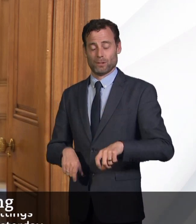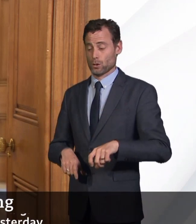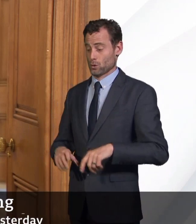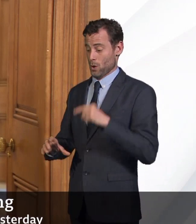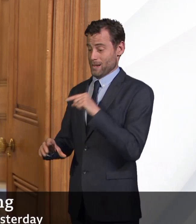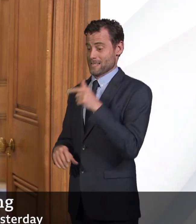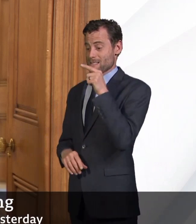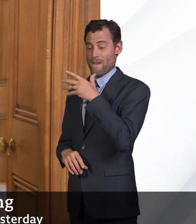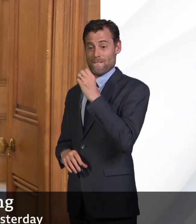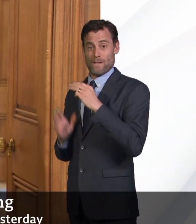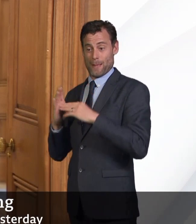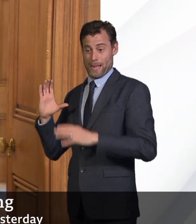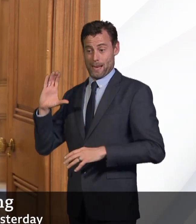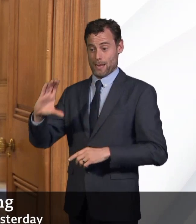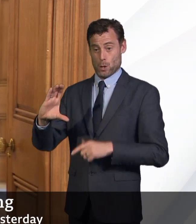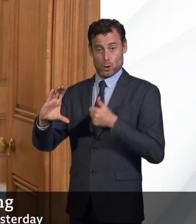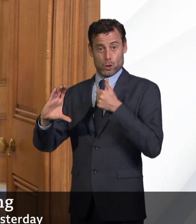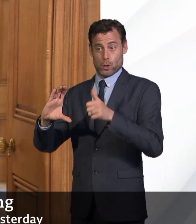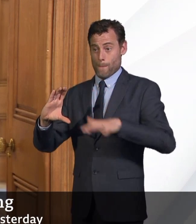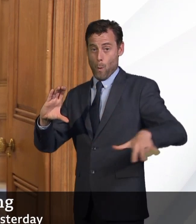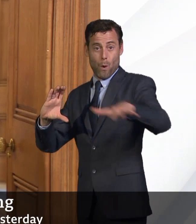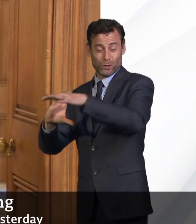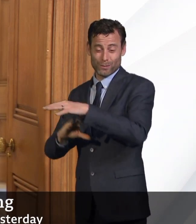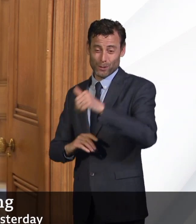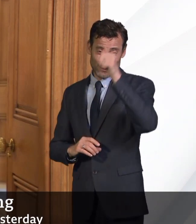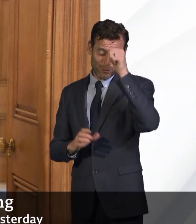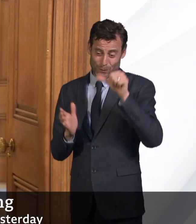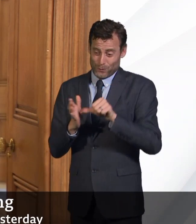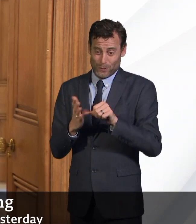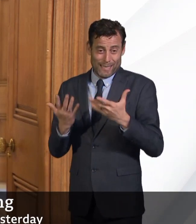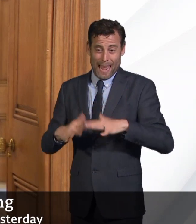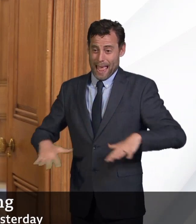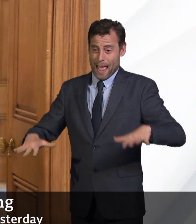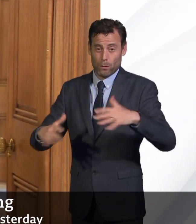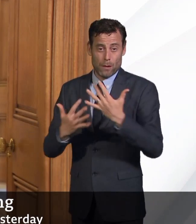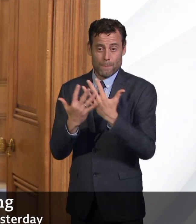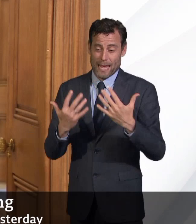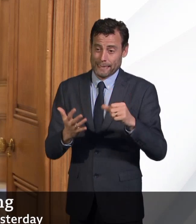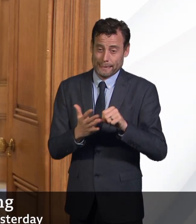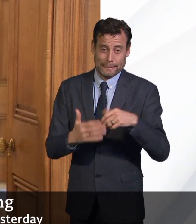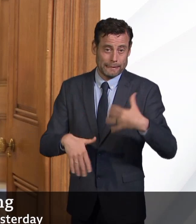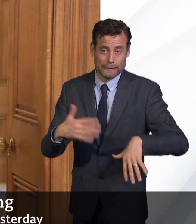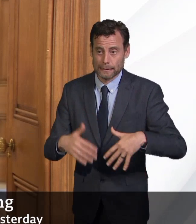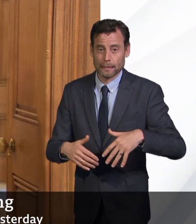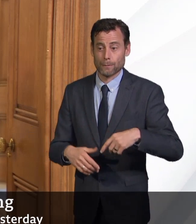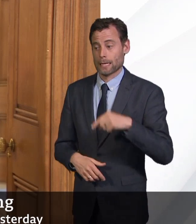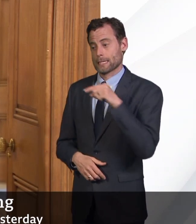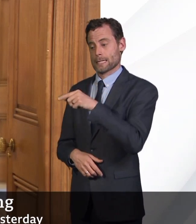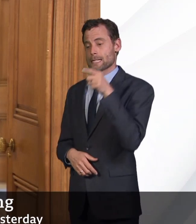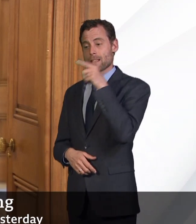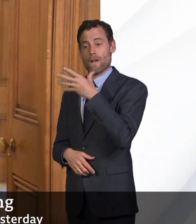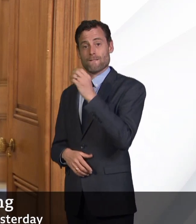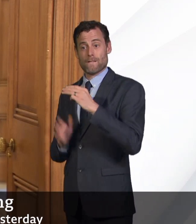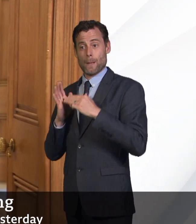quite a supportive package. These are extraordinary times, but I think that £750 million fund is